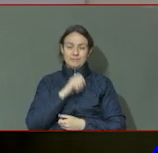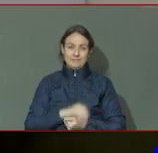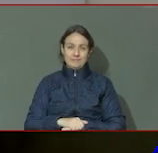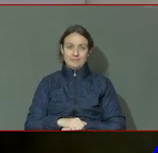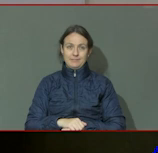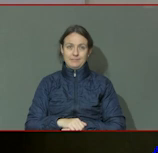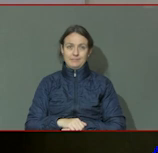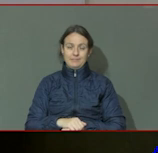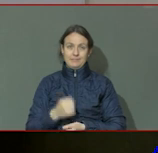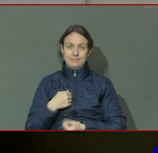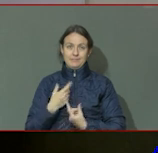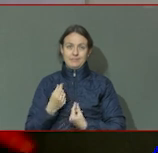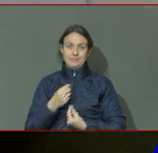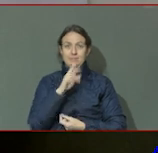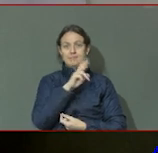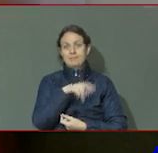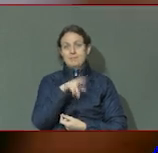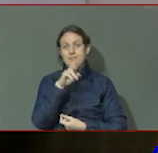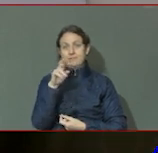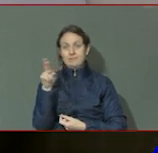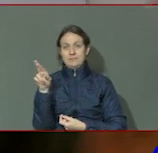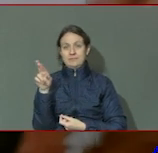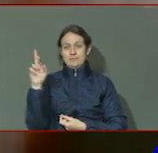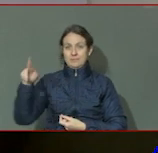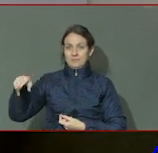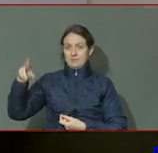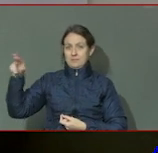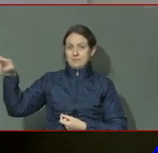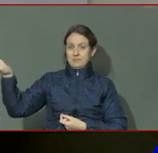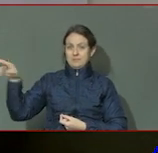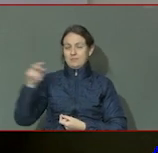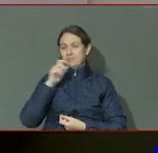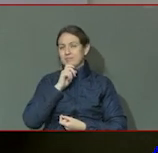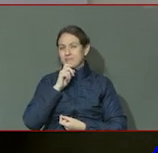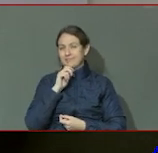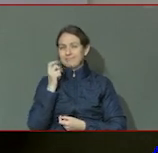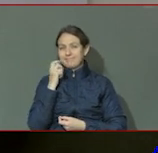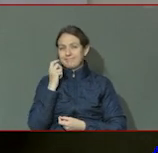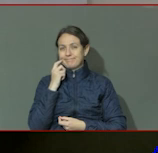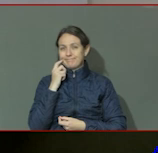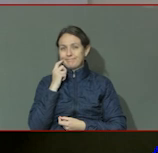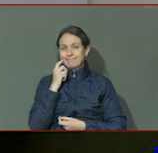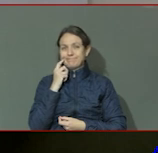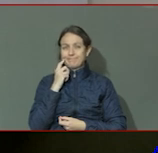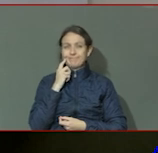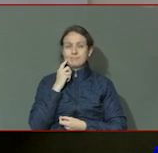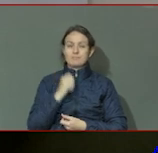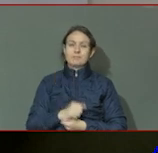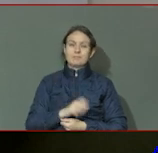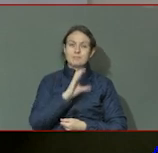do the square root on both sides. So if I square them, it's going